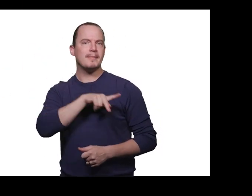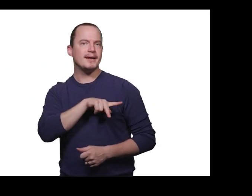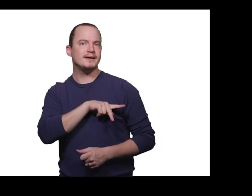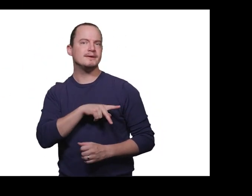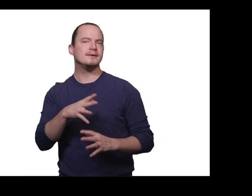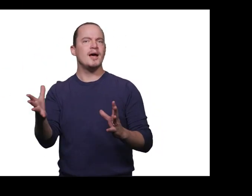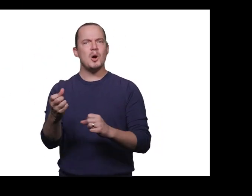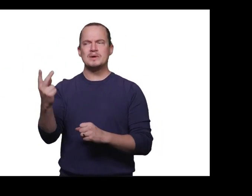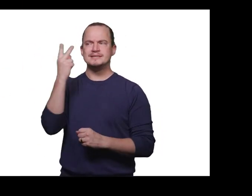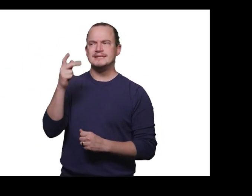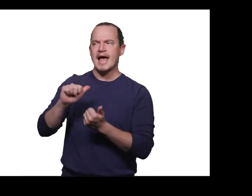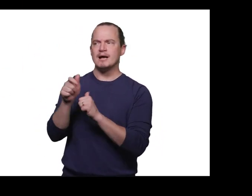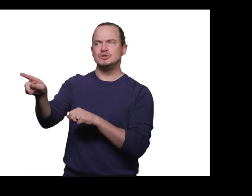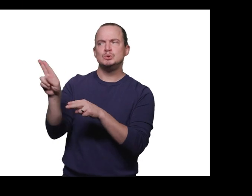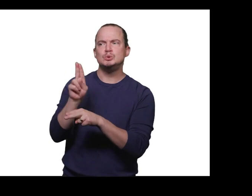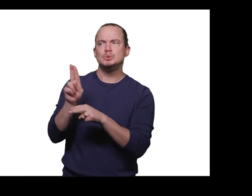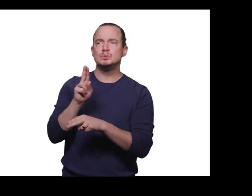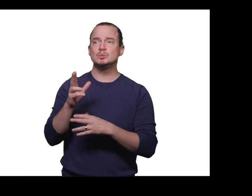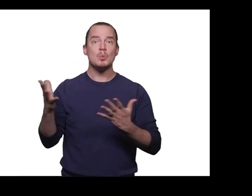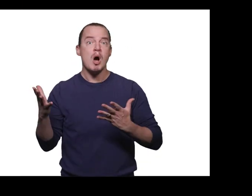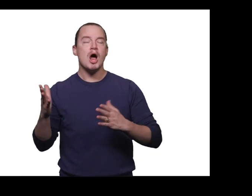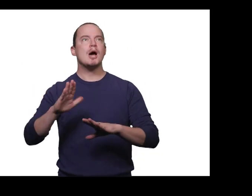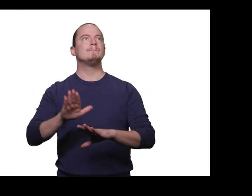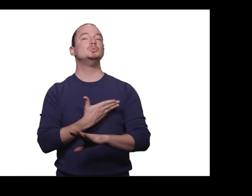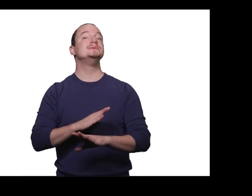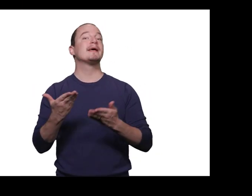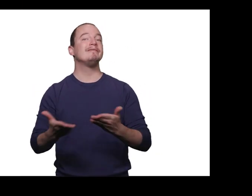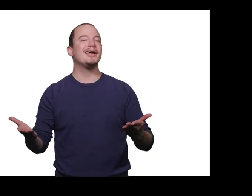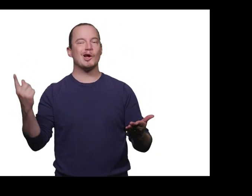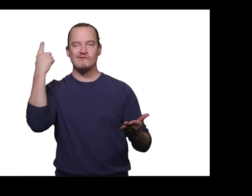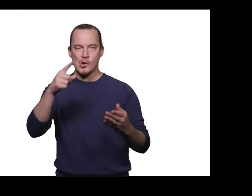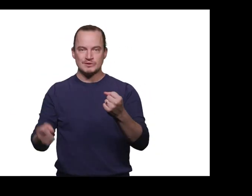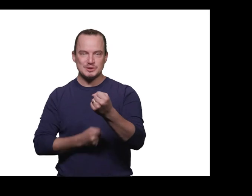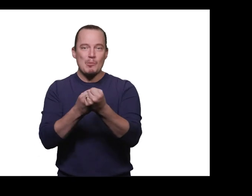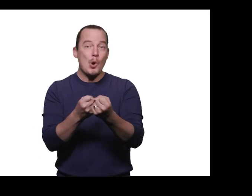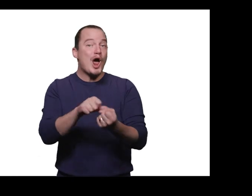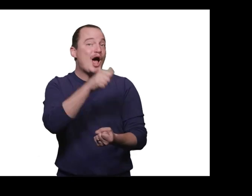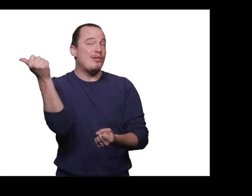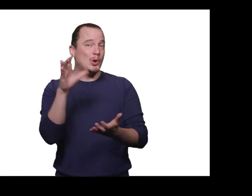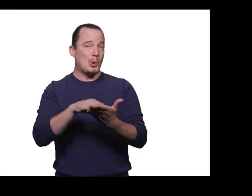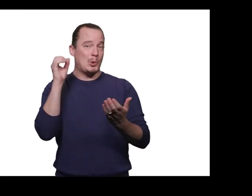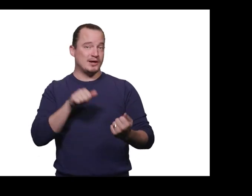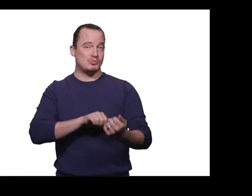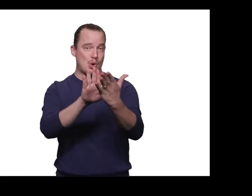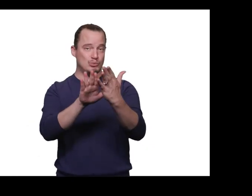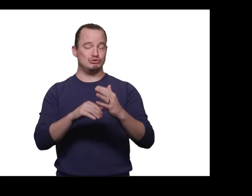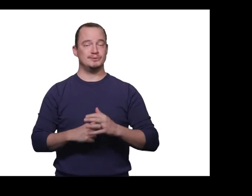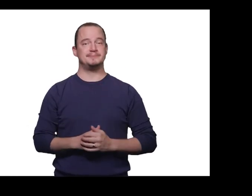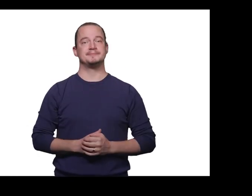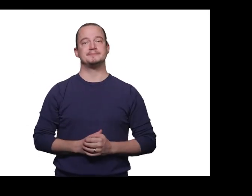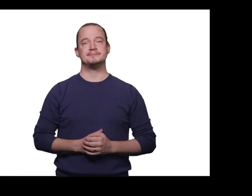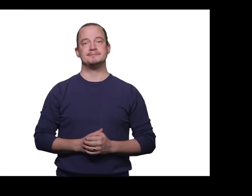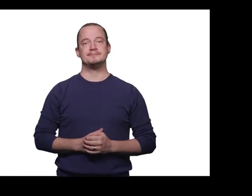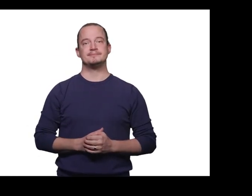use of a commonly used percussion instrument to lead into some additional learning areas. In this section, we